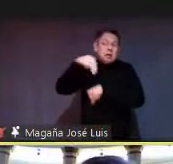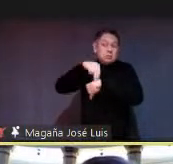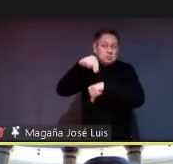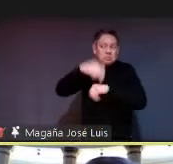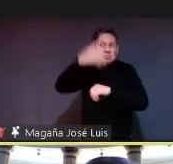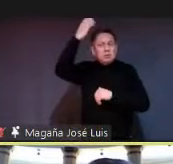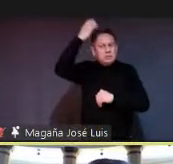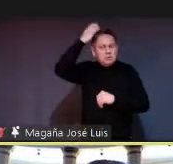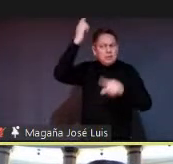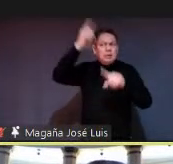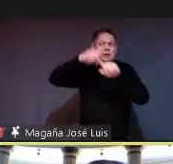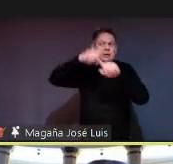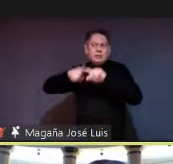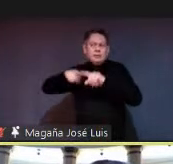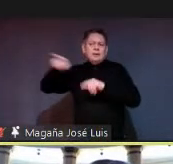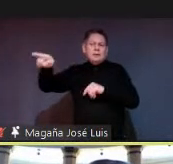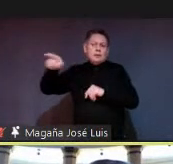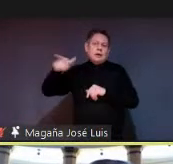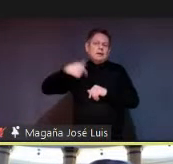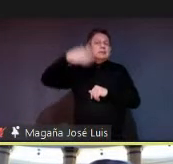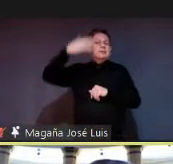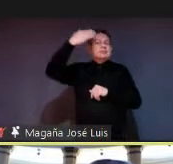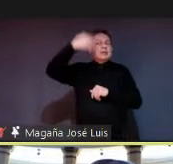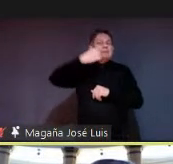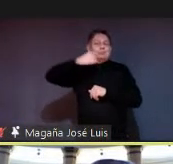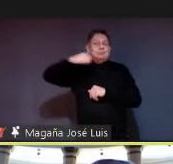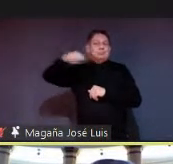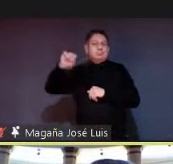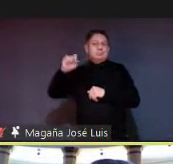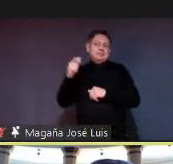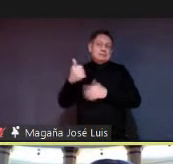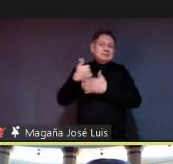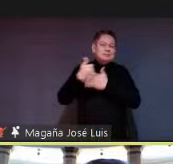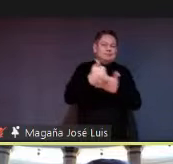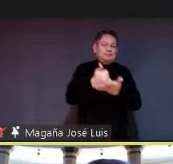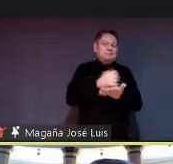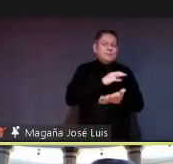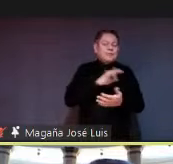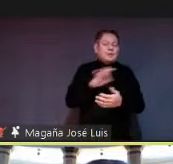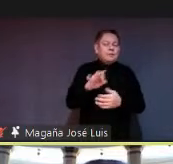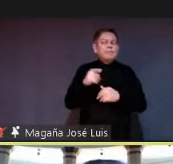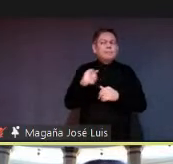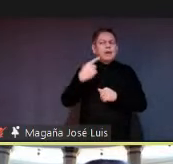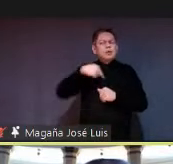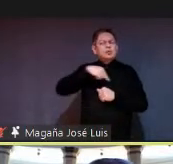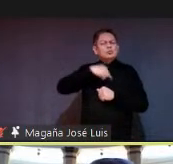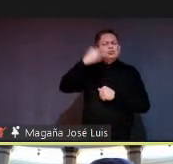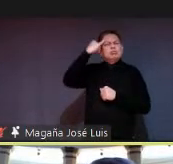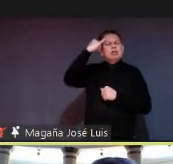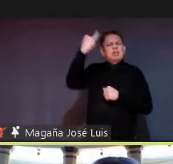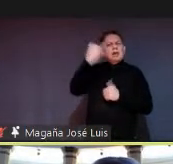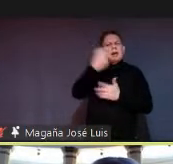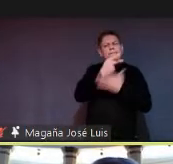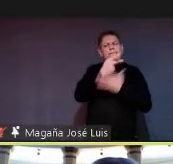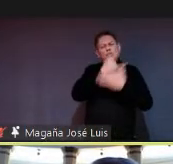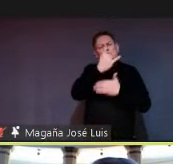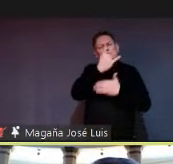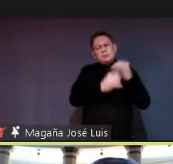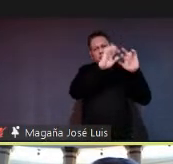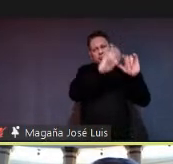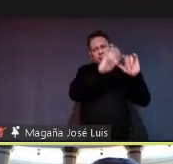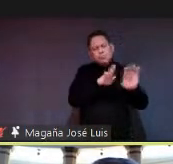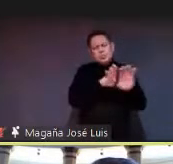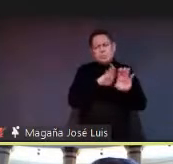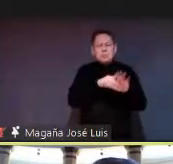providers, because they will have the professionals with the desired professional profile. So our